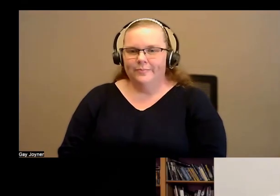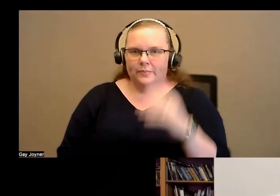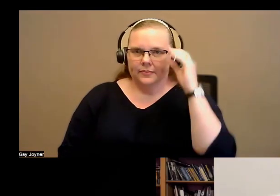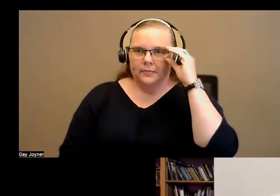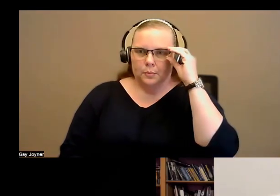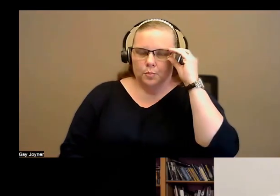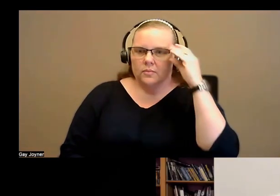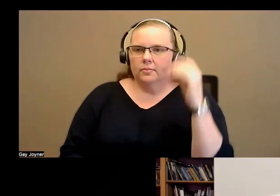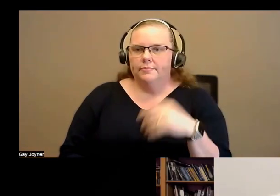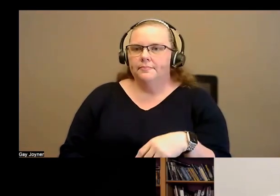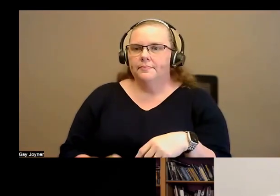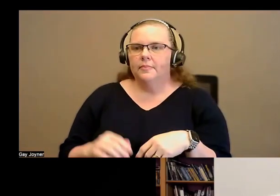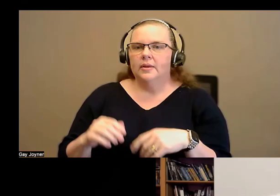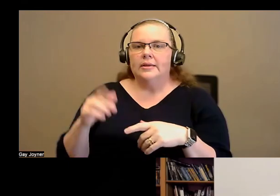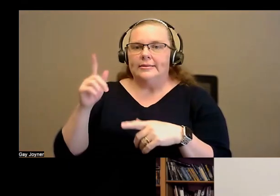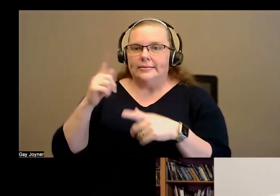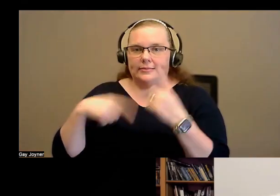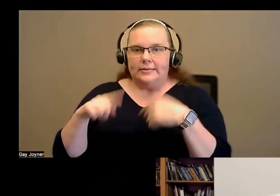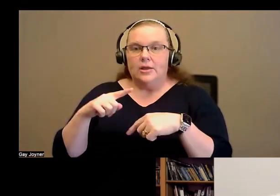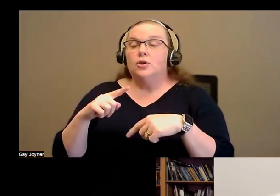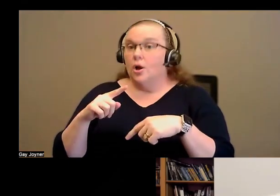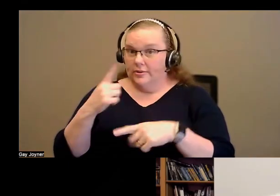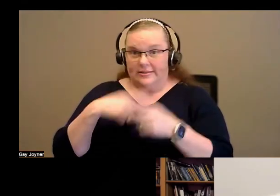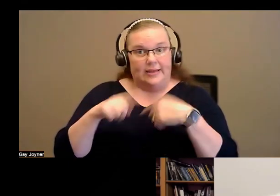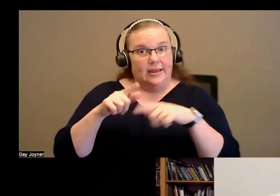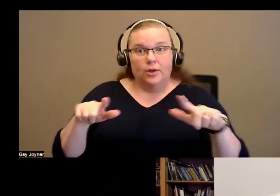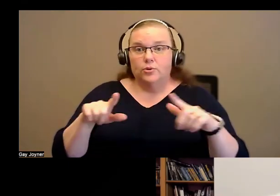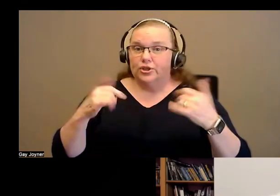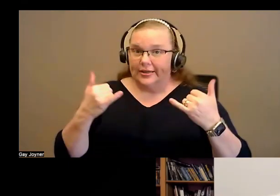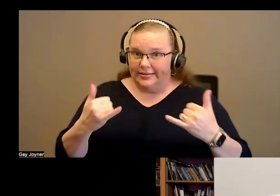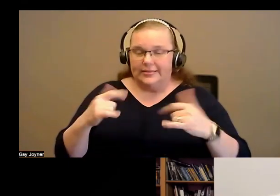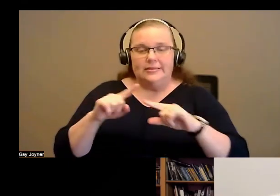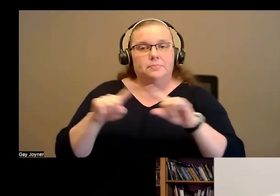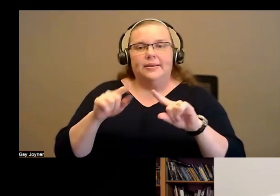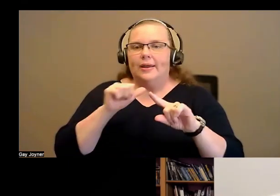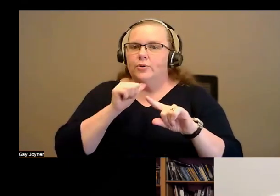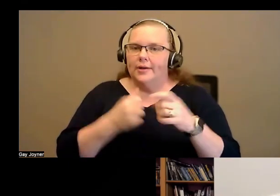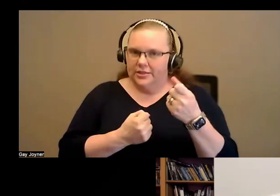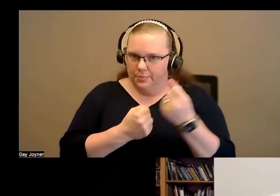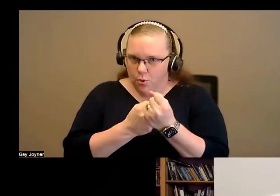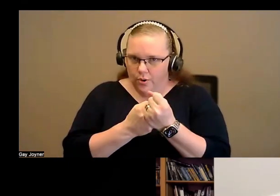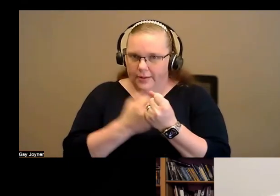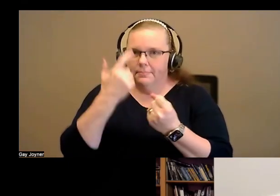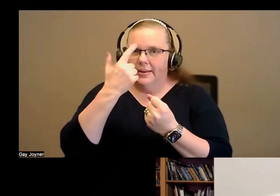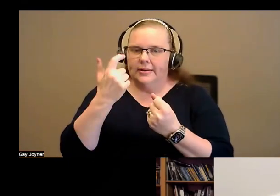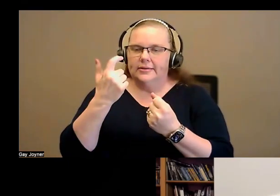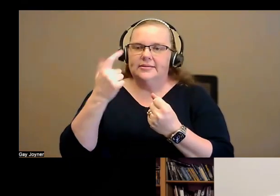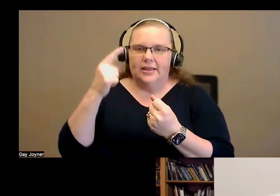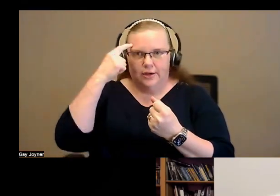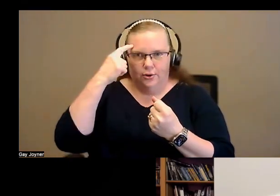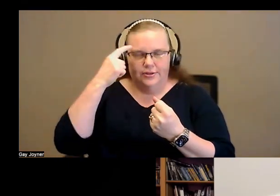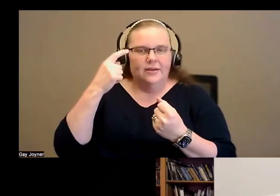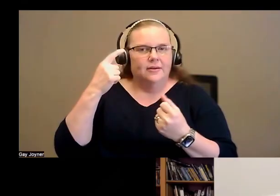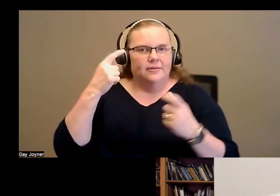It wasn't that sign language didn't exist. It's just that they wouldn't No, support it. sign language existed, but they would not support it Mm. because